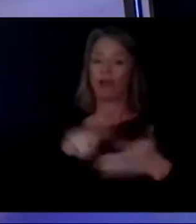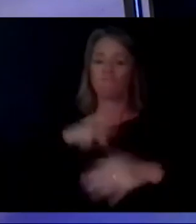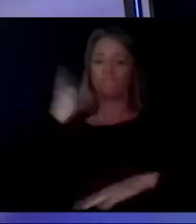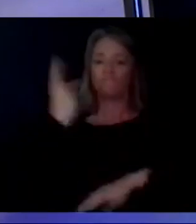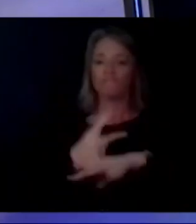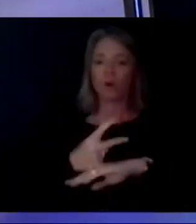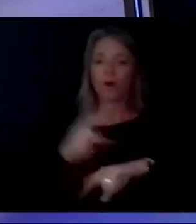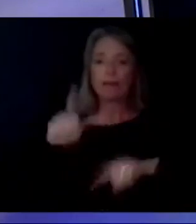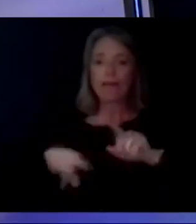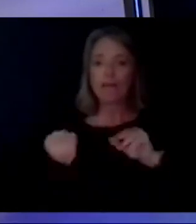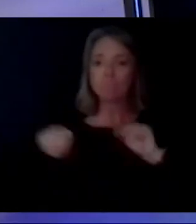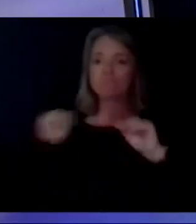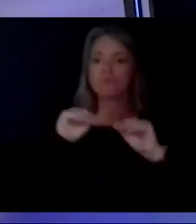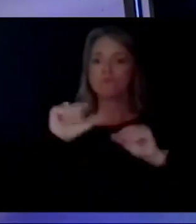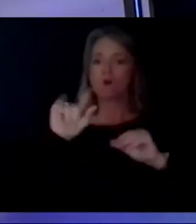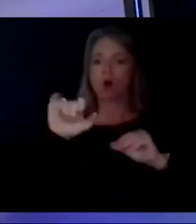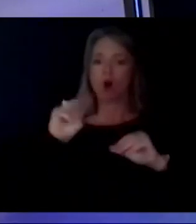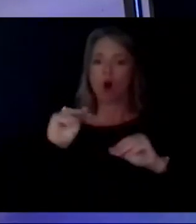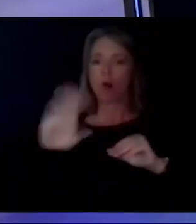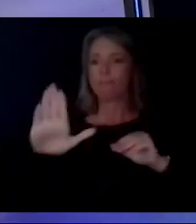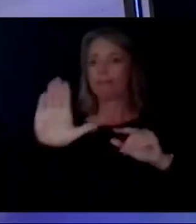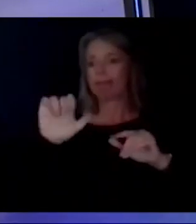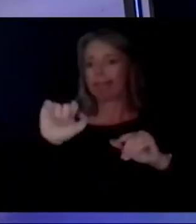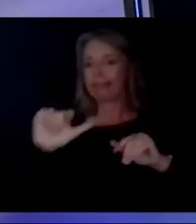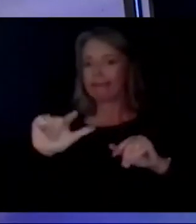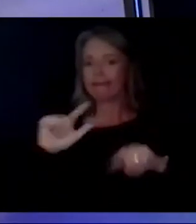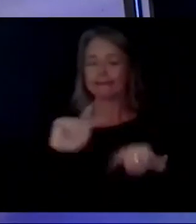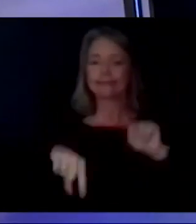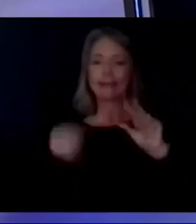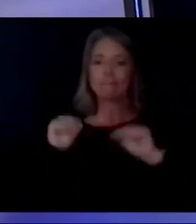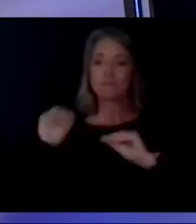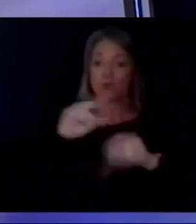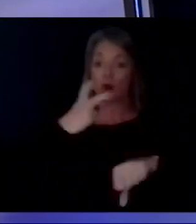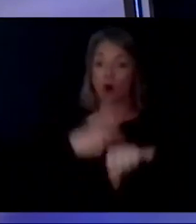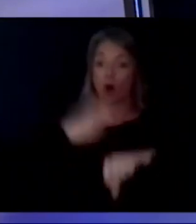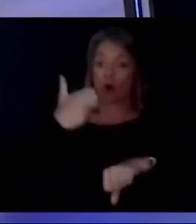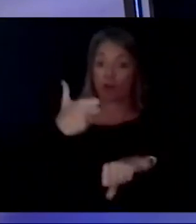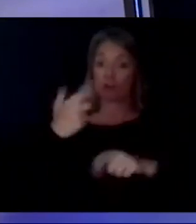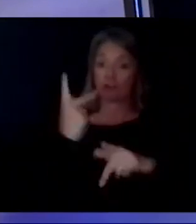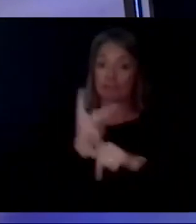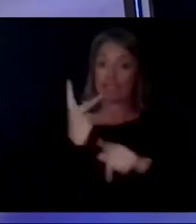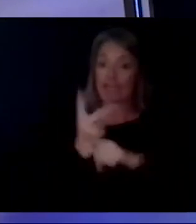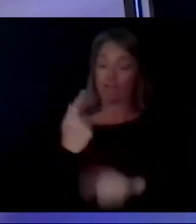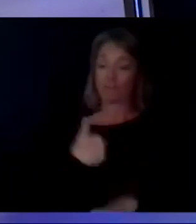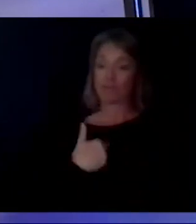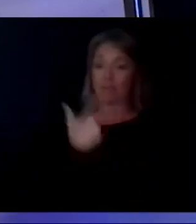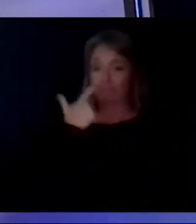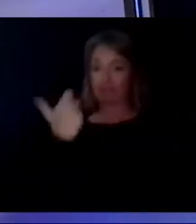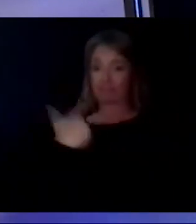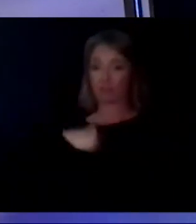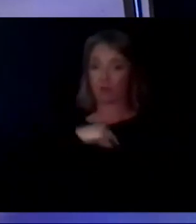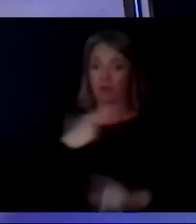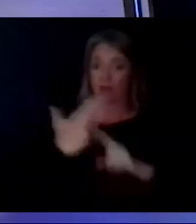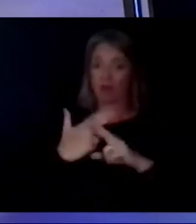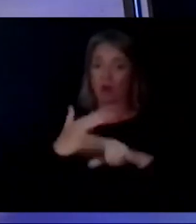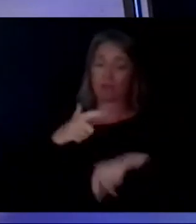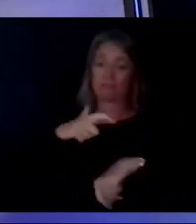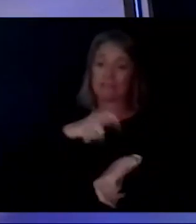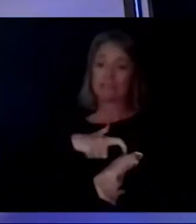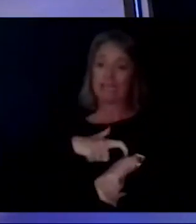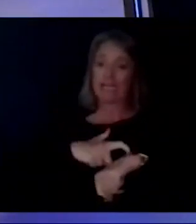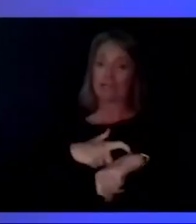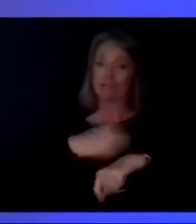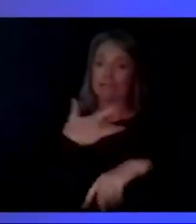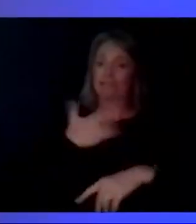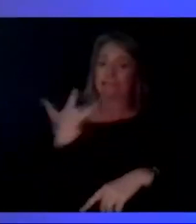legs anymore. Is that going to make it harder for you to take care of me? Because that's kind of what we call a time-sensitive diagnosis.